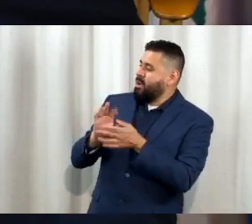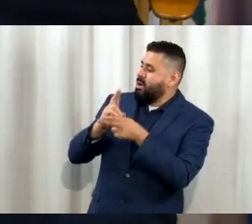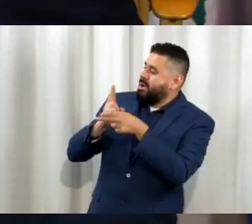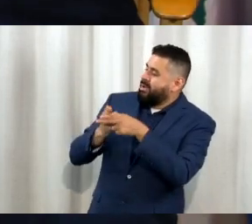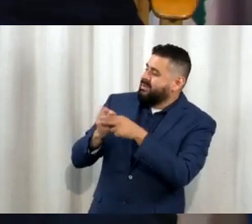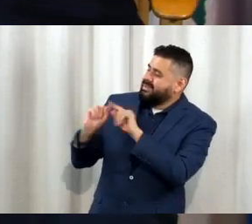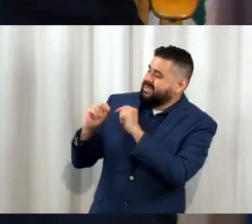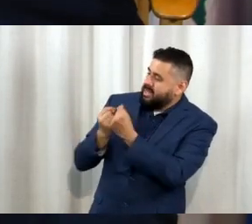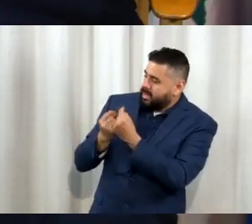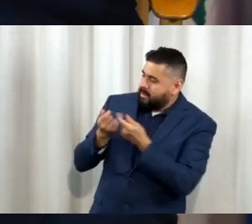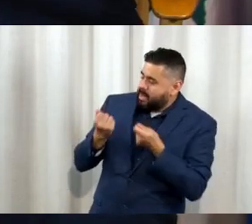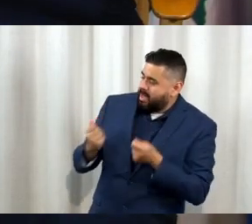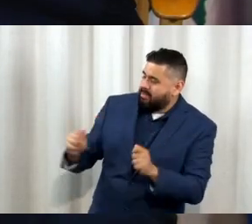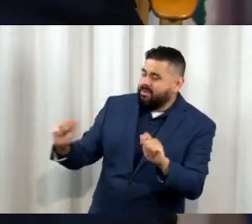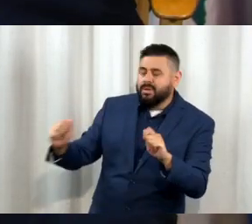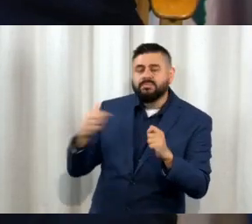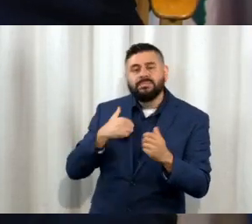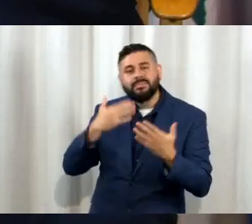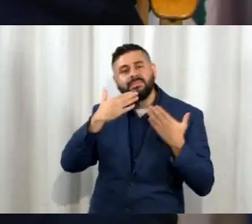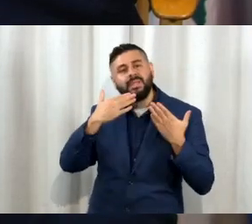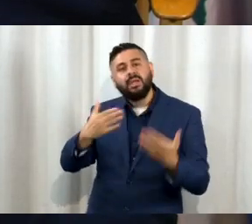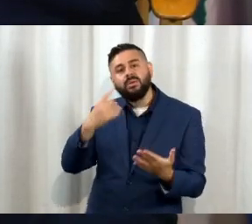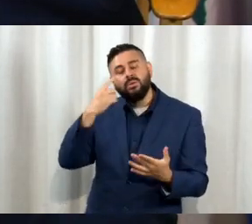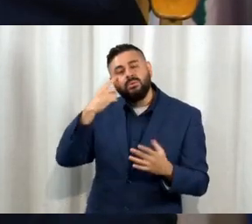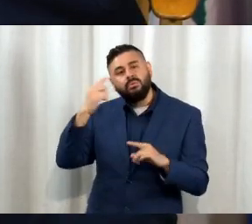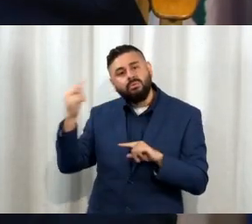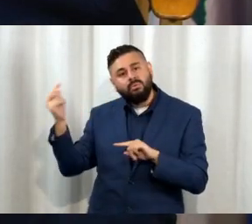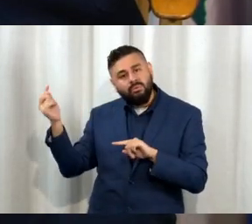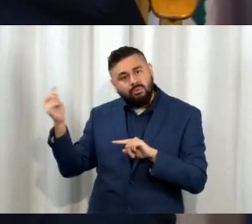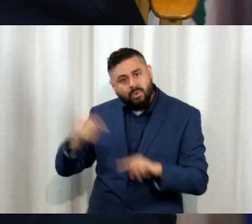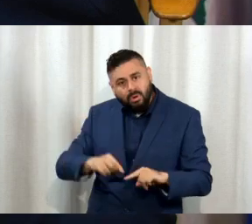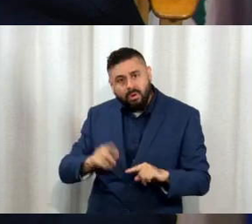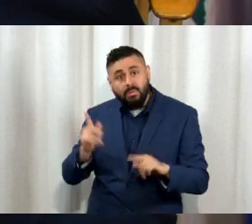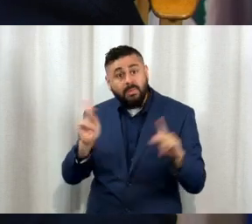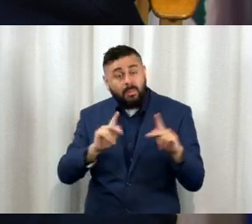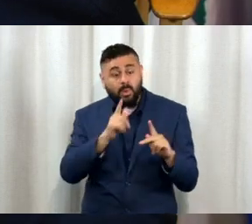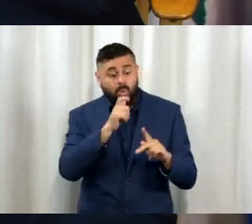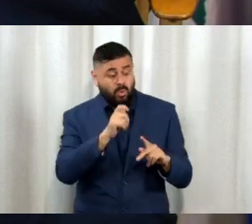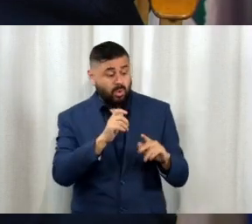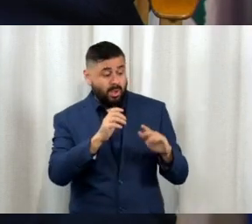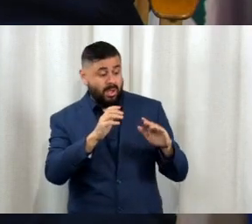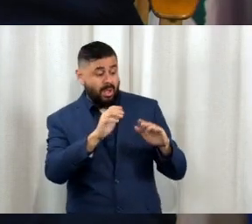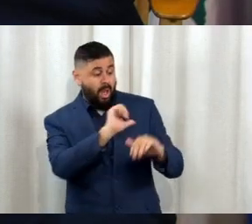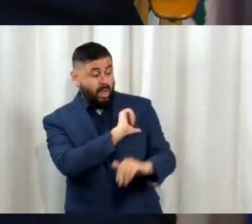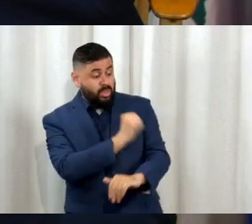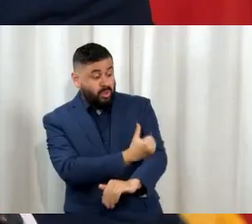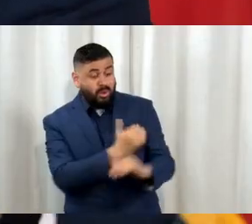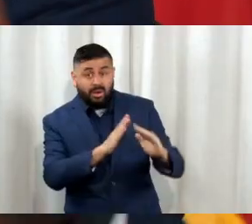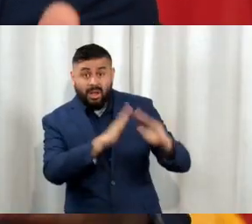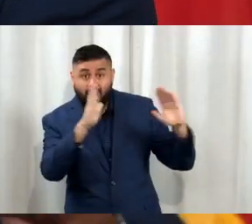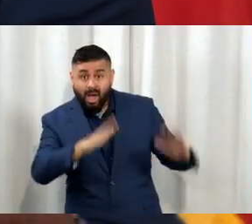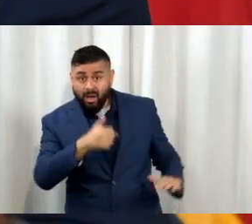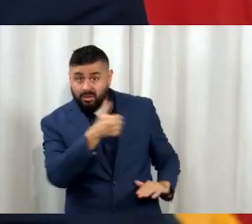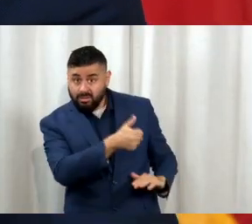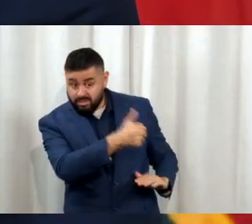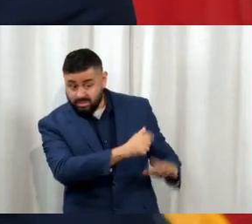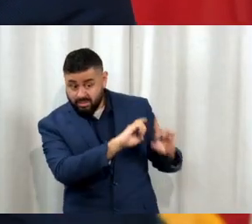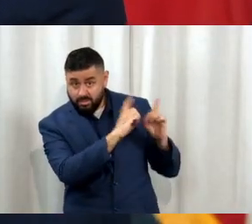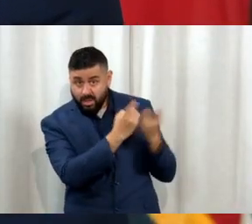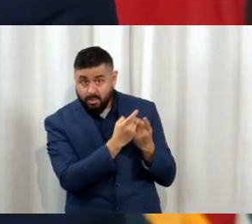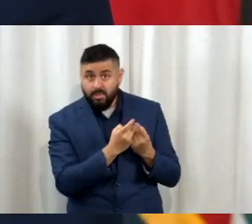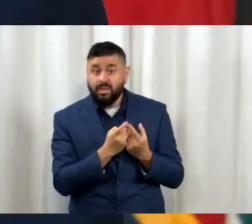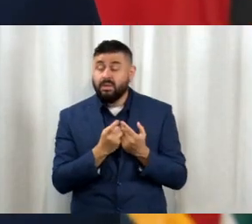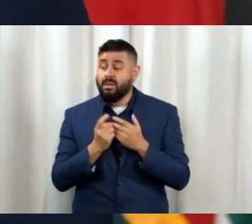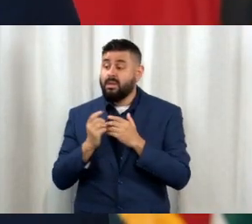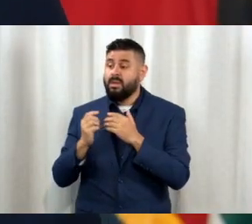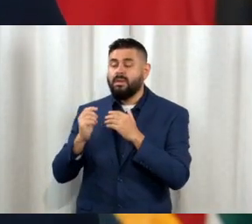incredible partners, and we want to thank everyone who, folks at the Housing Authority, our landlord partners, our housing provider partners that